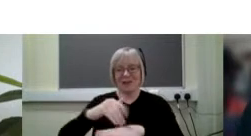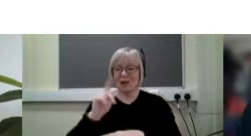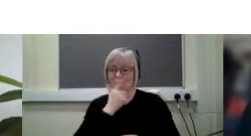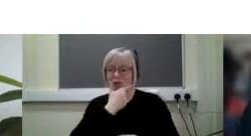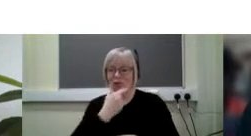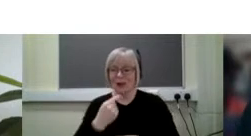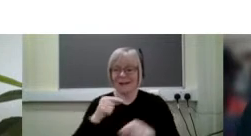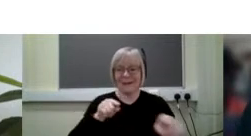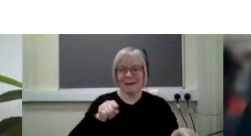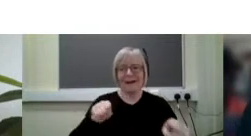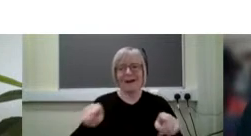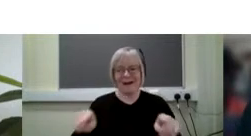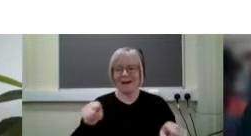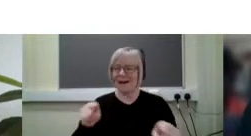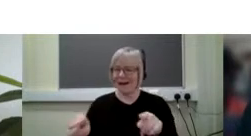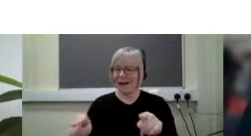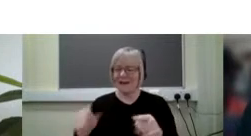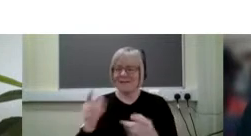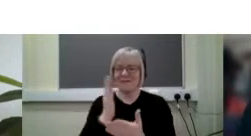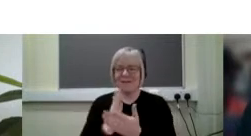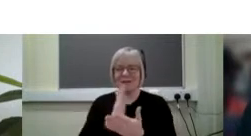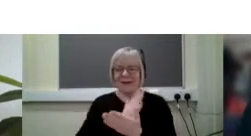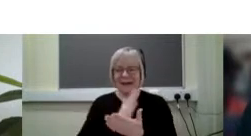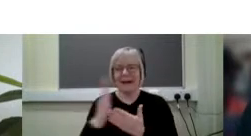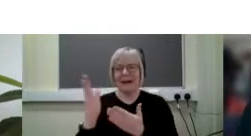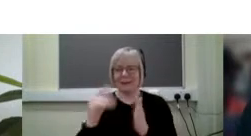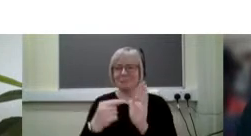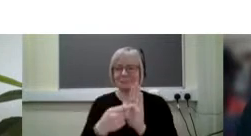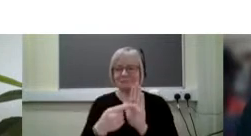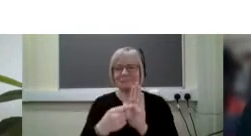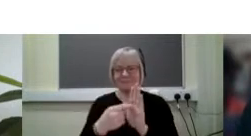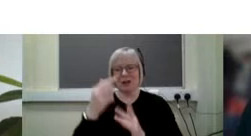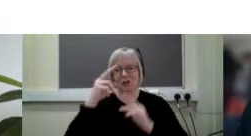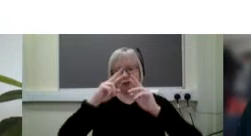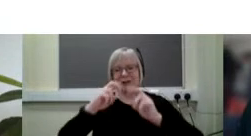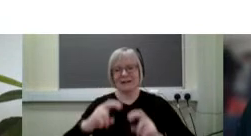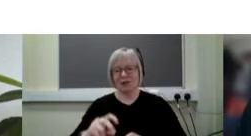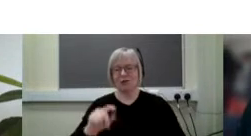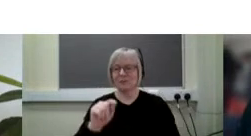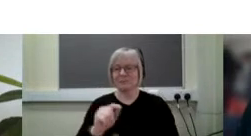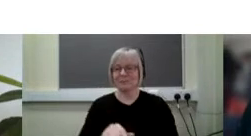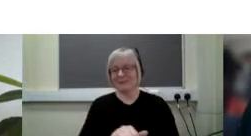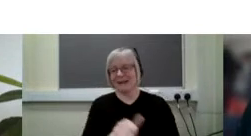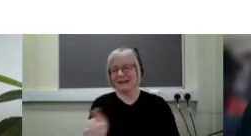across quite strongly in the research. Next slide, please, Mary.